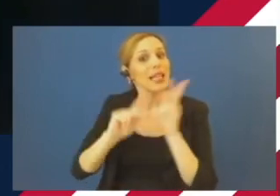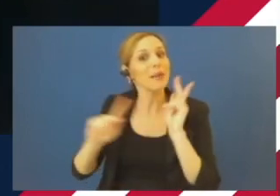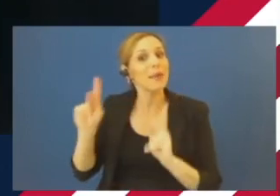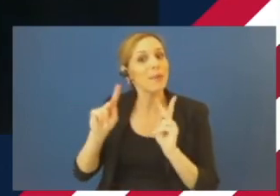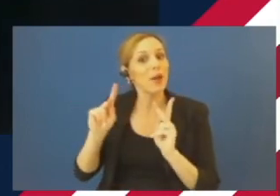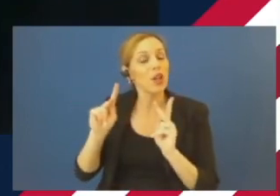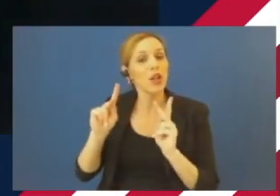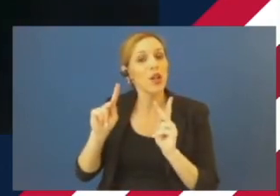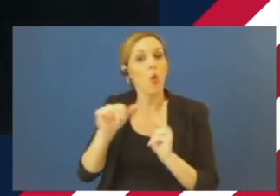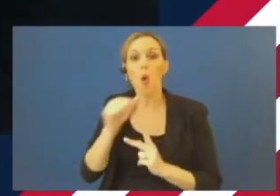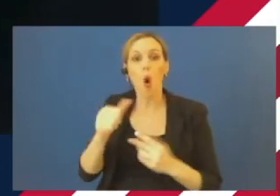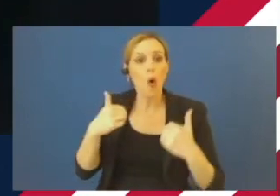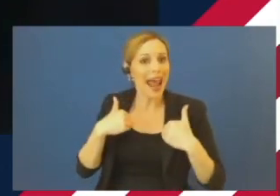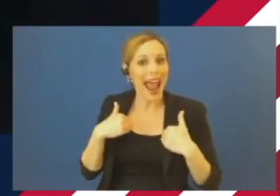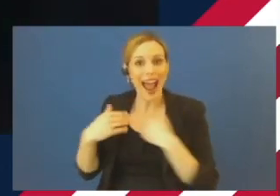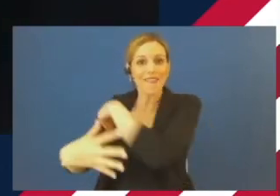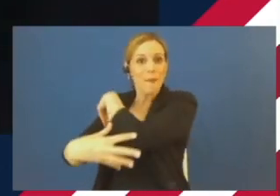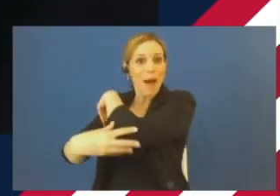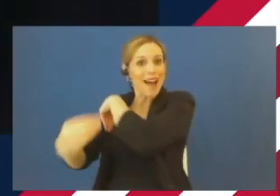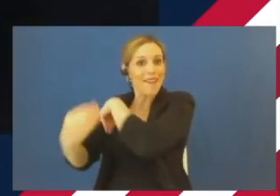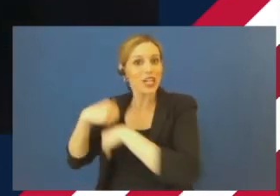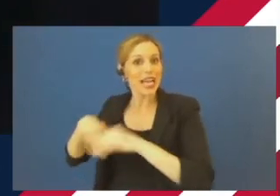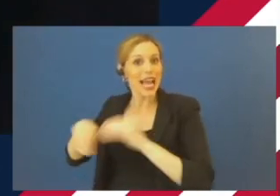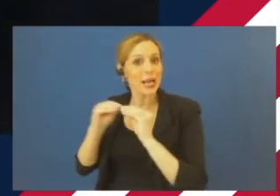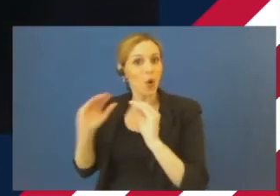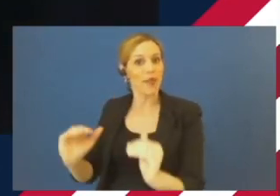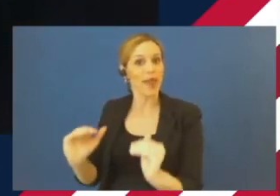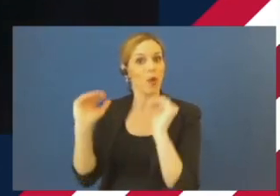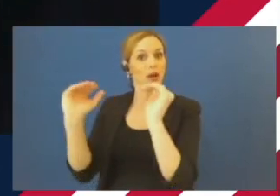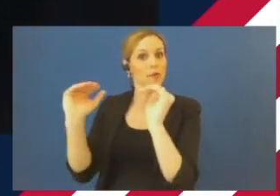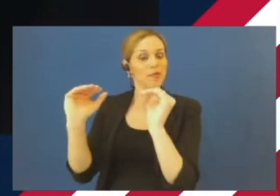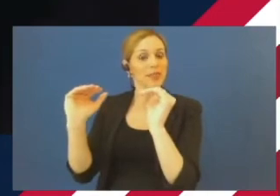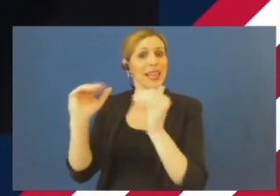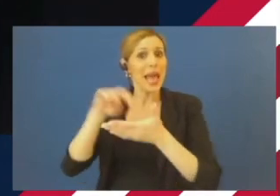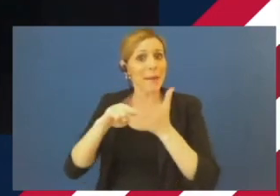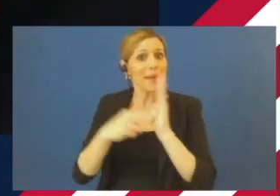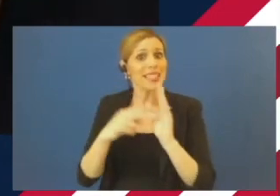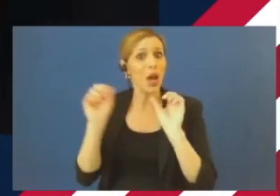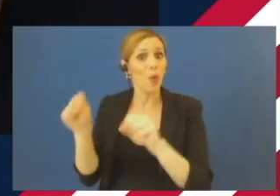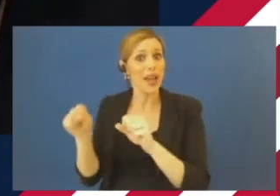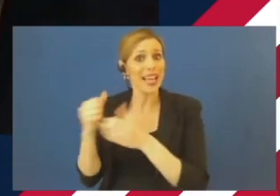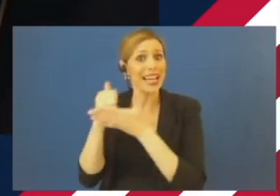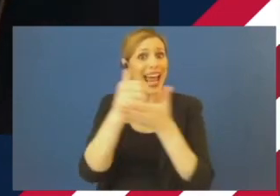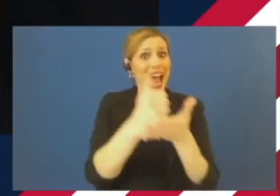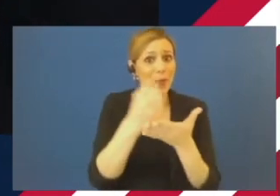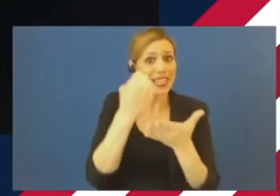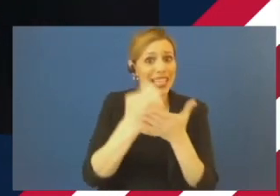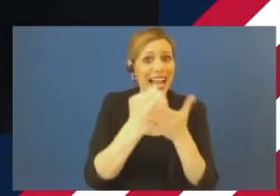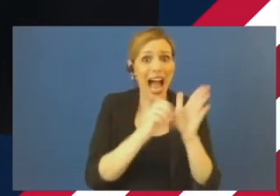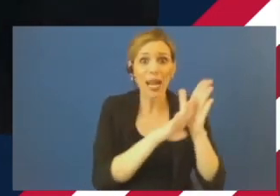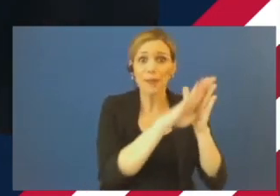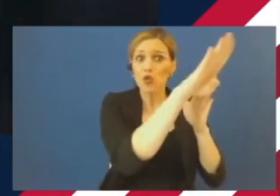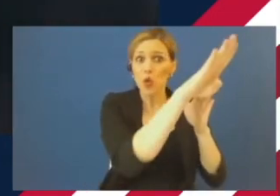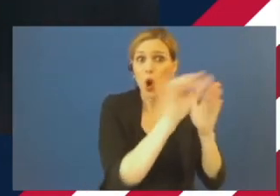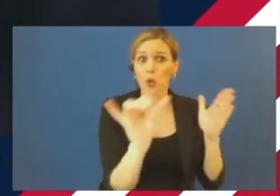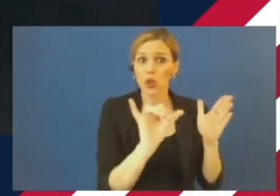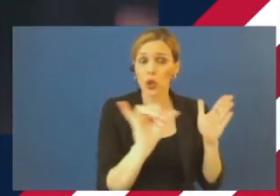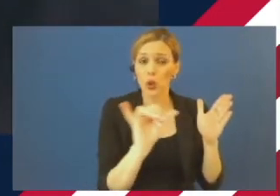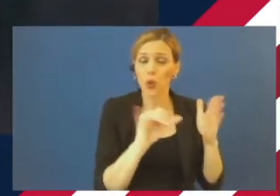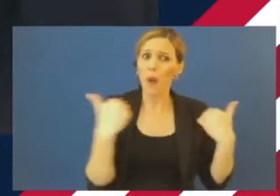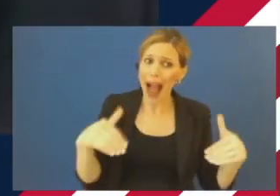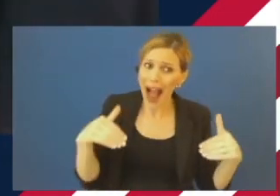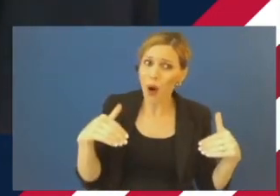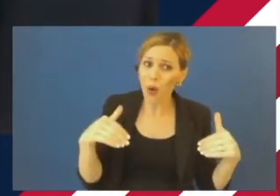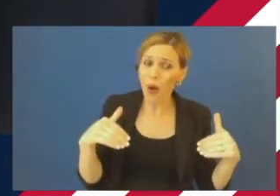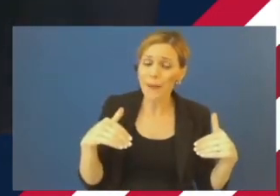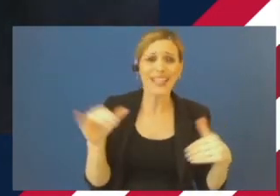$300+ billion to the gross domestic product, which means the economy is spurred. Same thing with healthcare. If